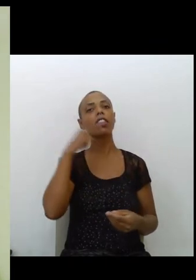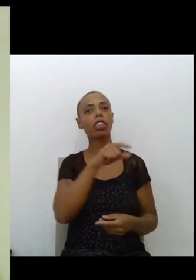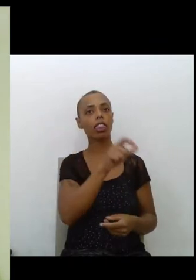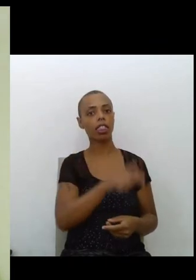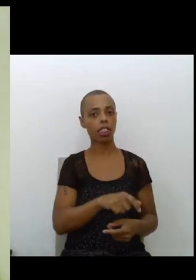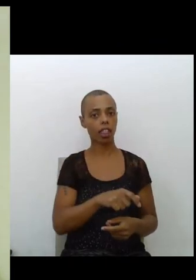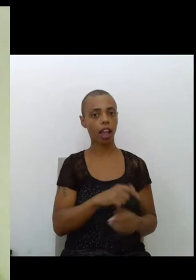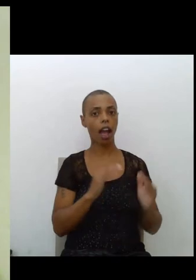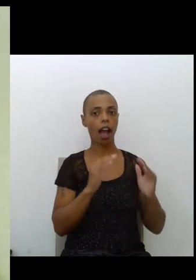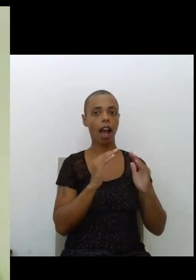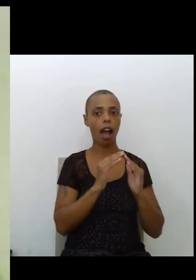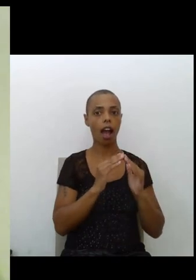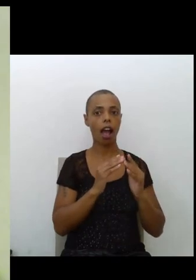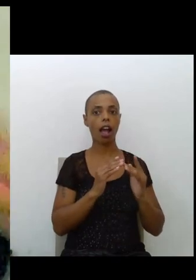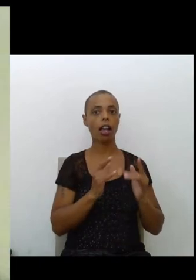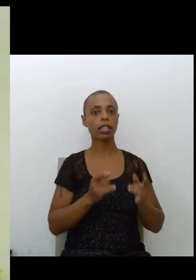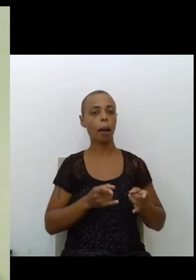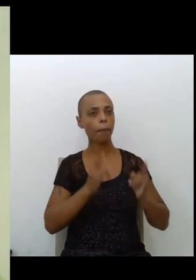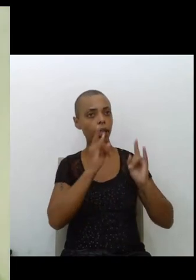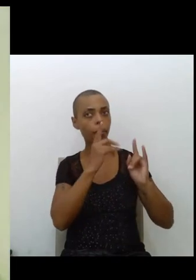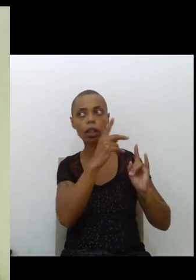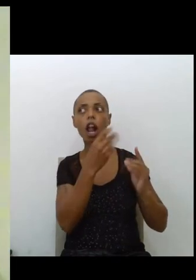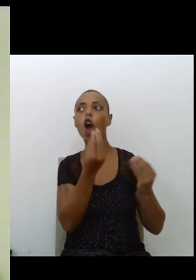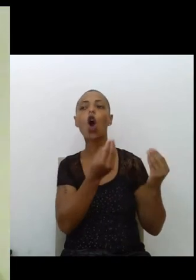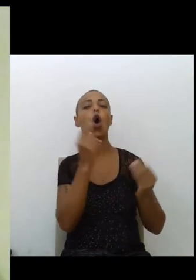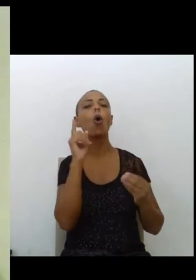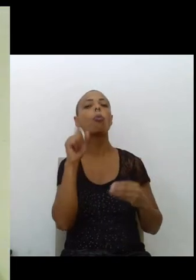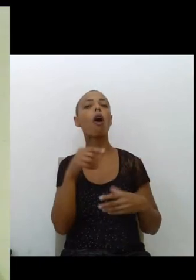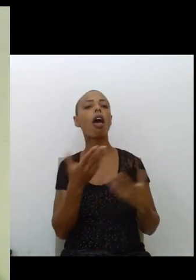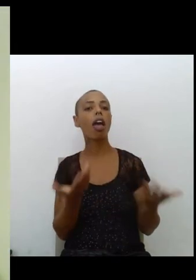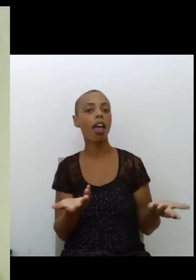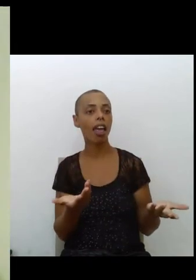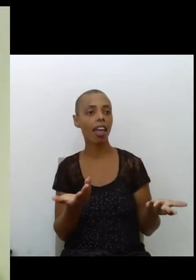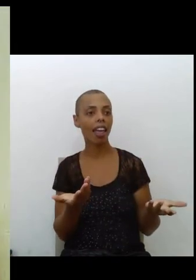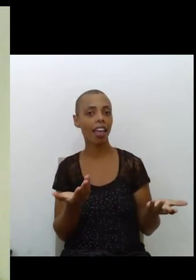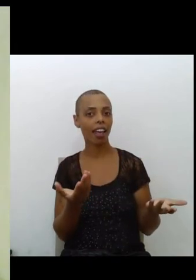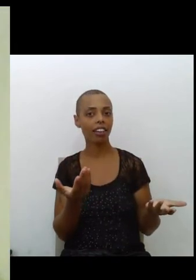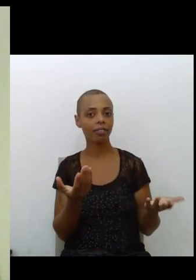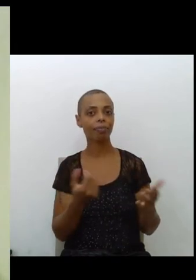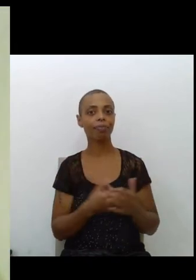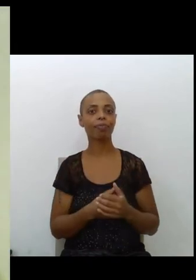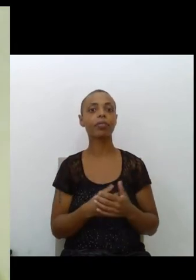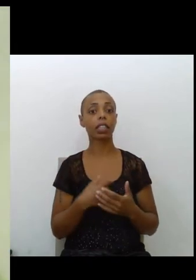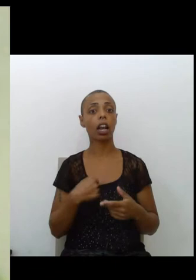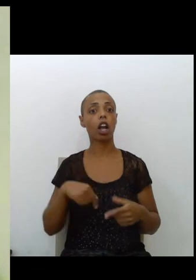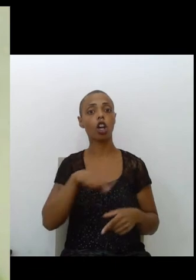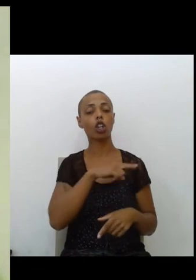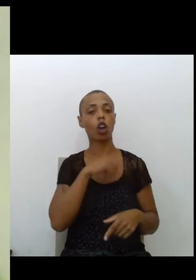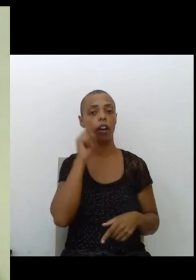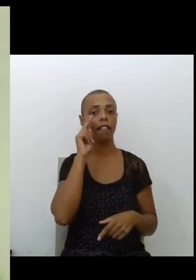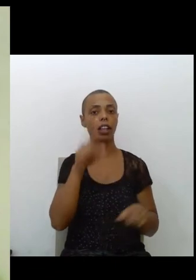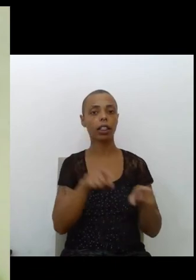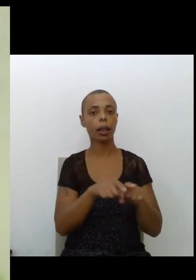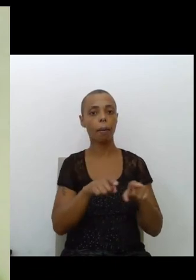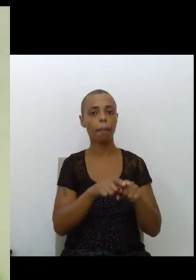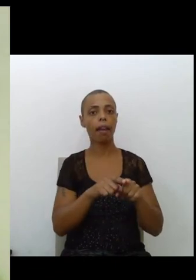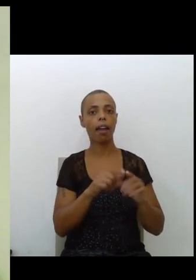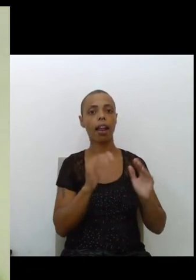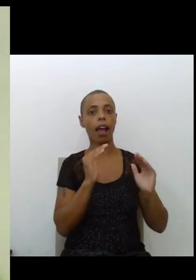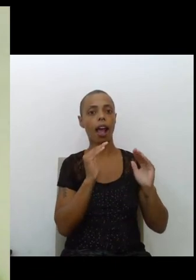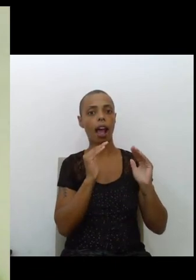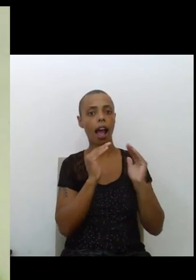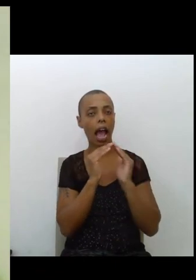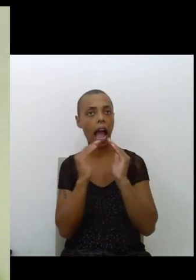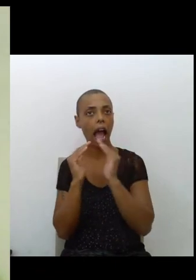they look like because you can see in the in the in the houses or in the rooms in the environments that were